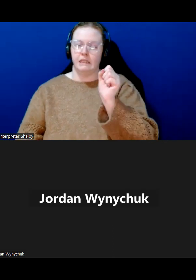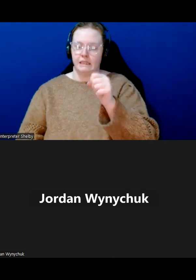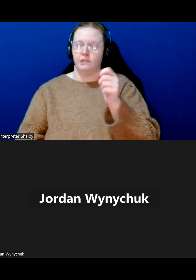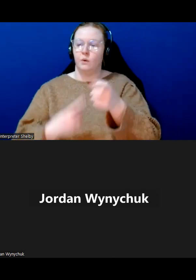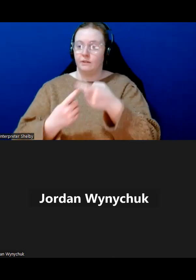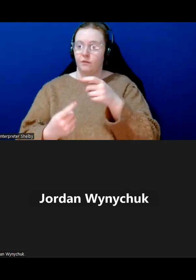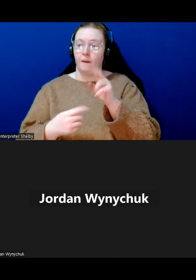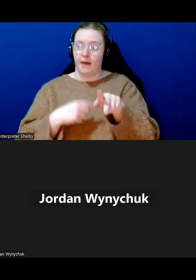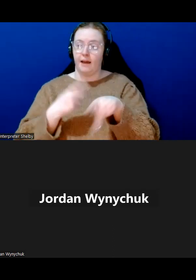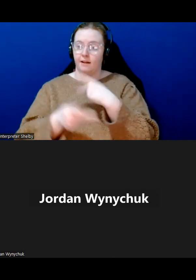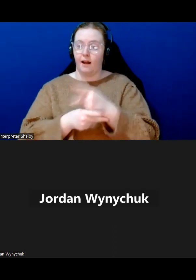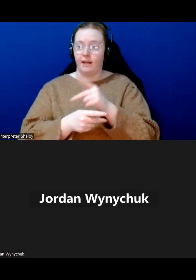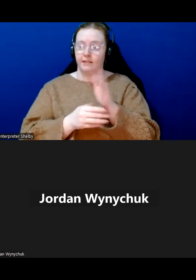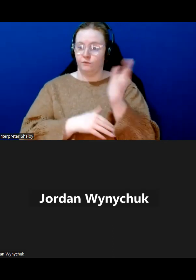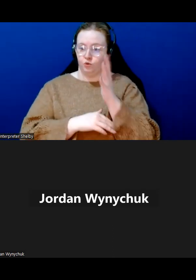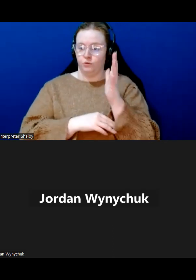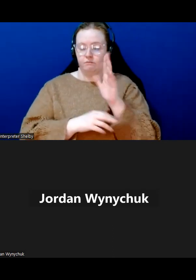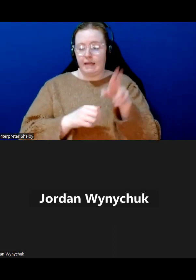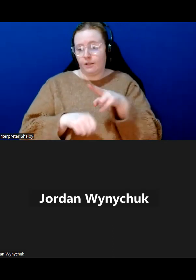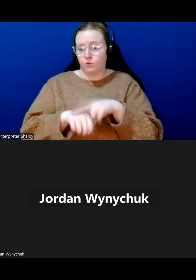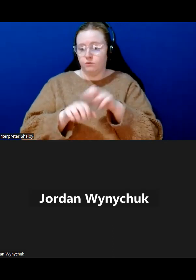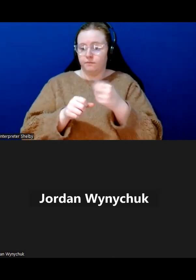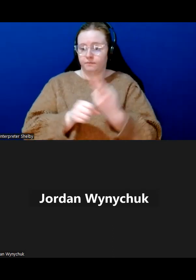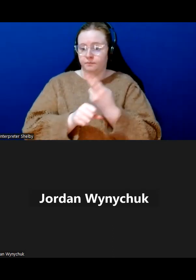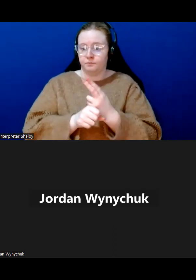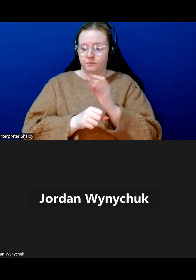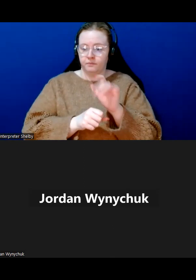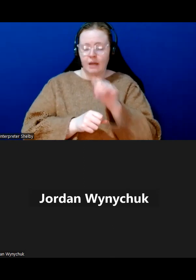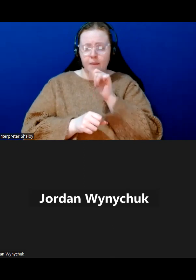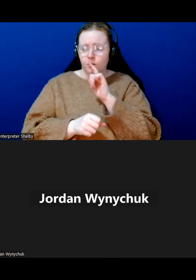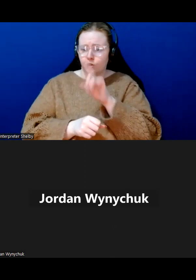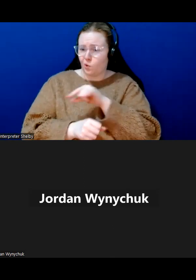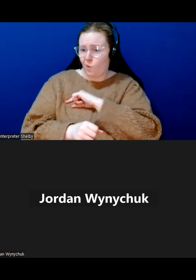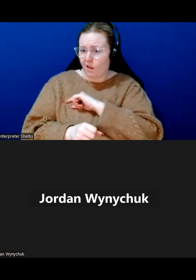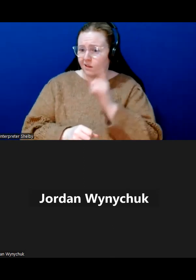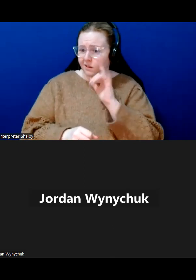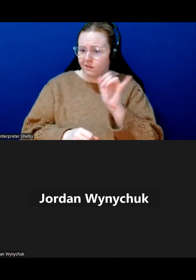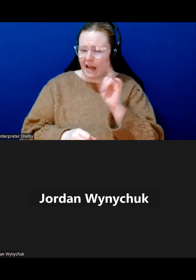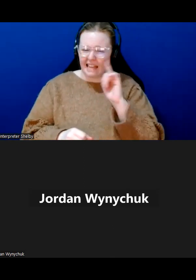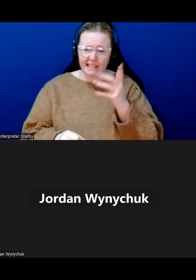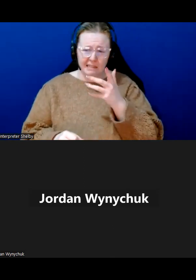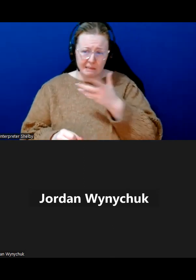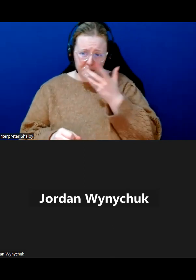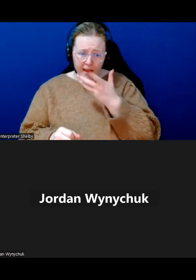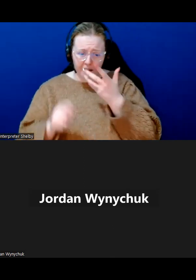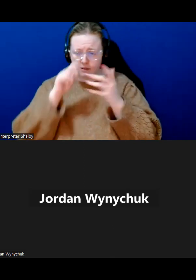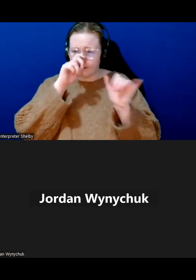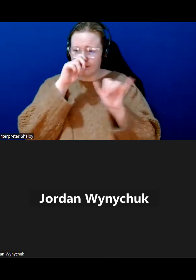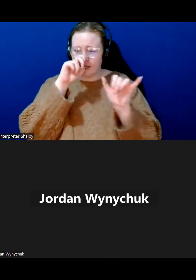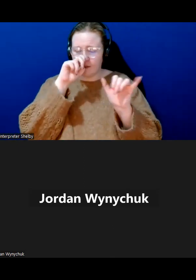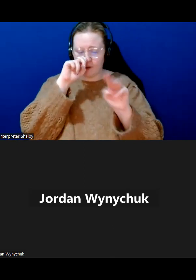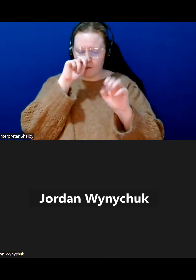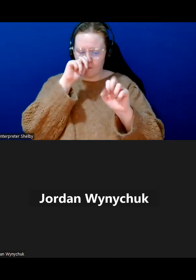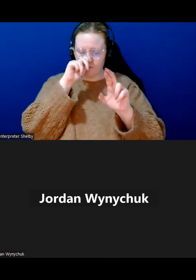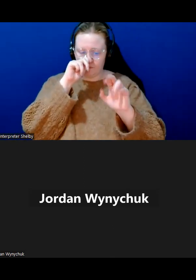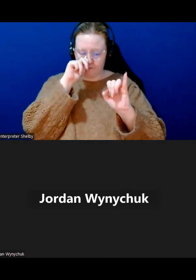it is a completely natural pesticide. I'm not sure what the qualities in it. I think it's the smell they don't like. It's very similar to marigolds. But